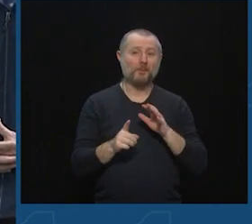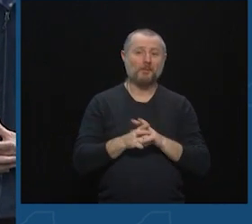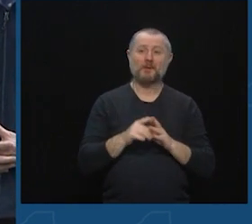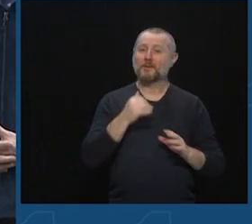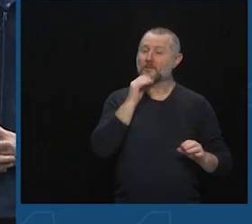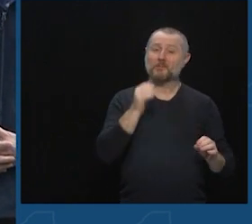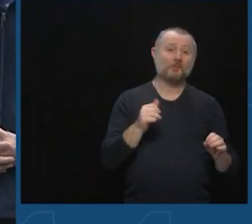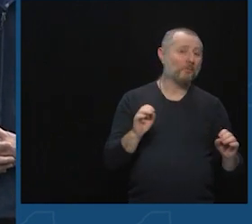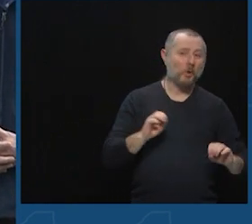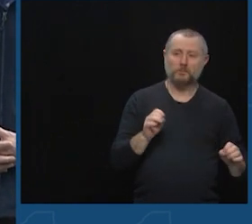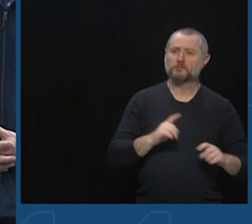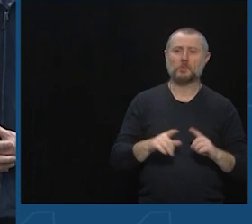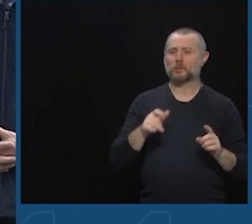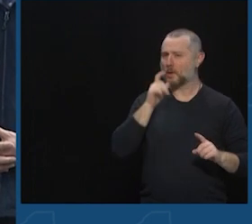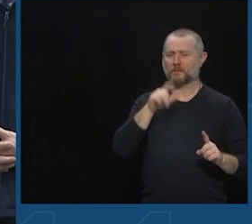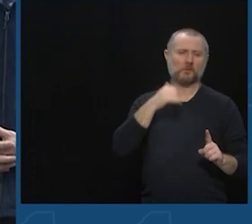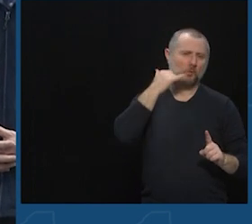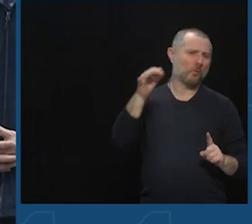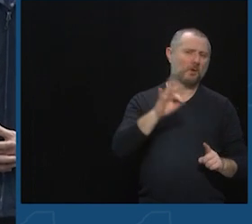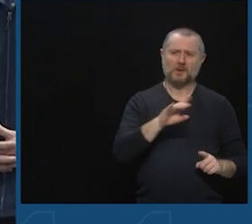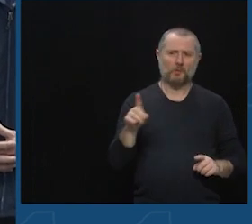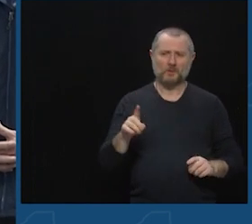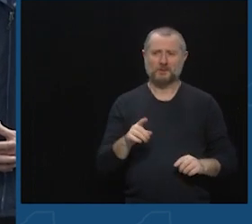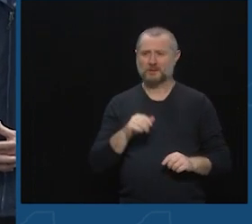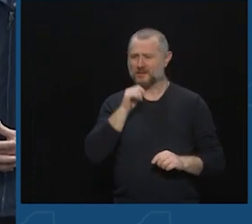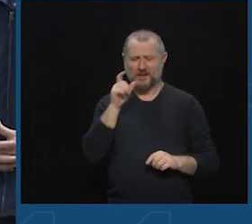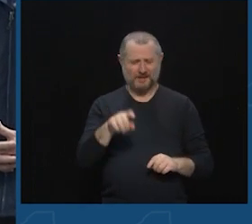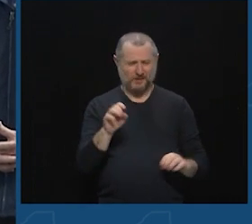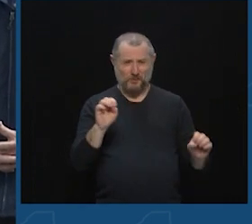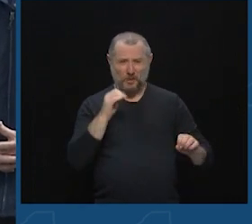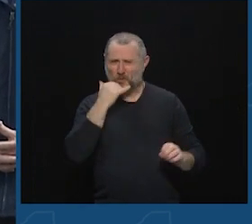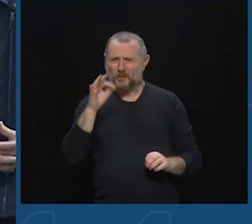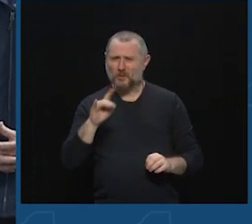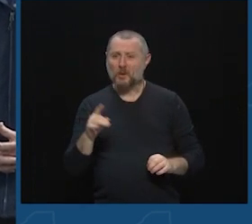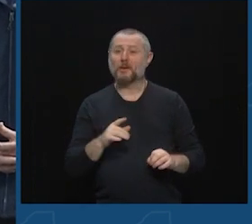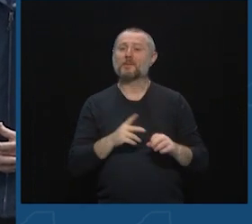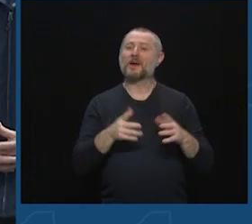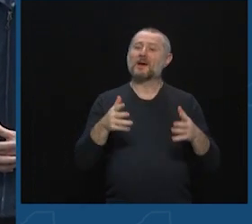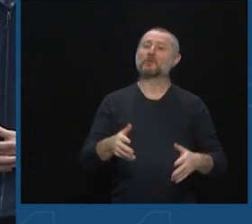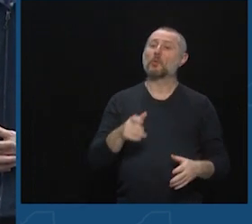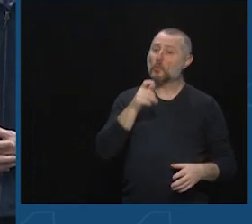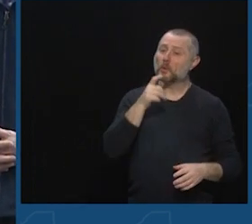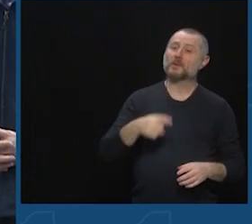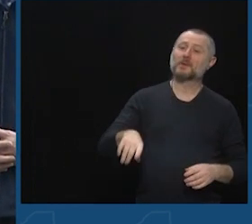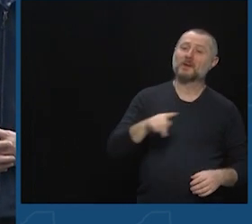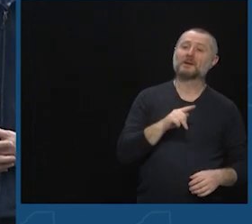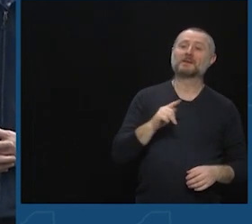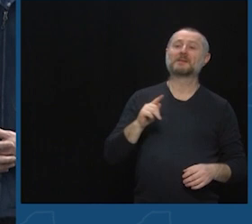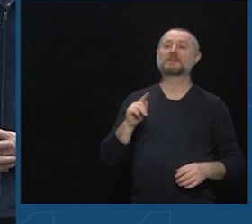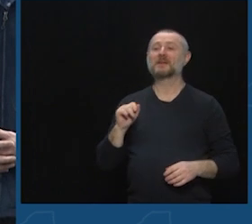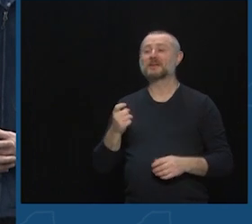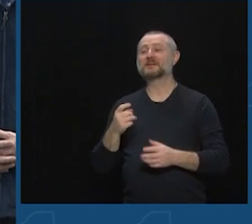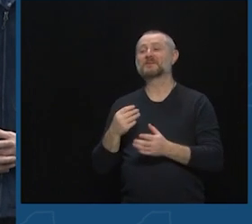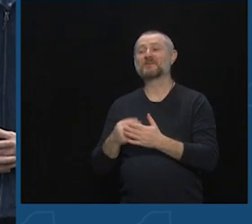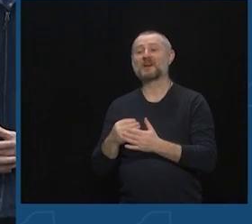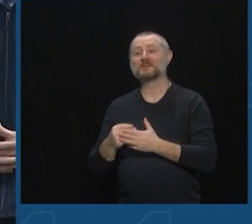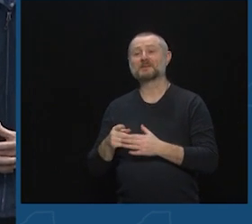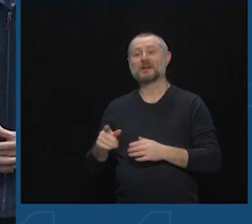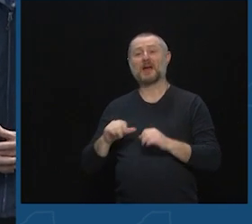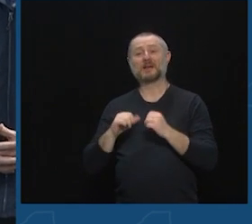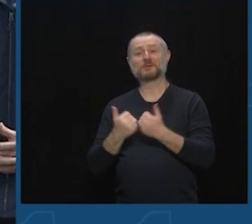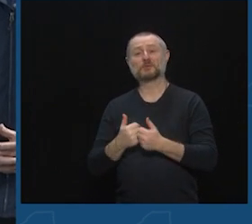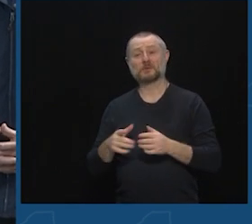you using 911 when it's not an emergency. So tax and finance stepped in because that's where the state's principal call center capacity